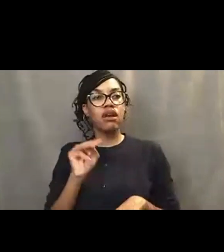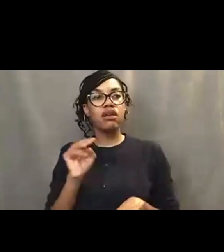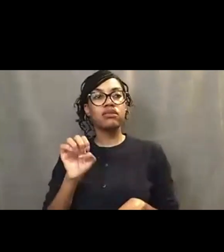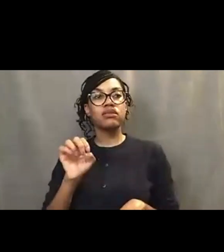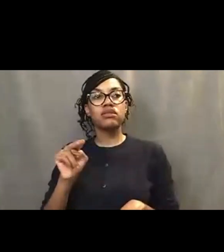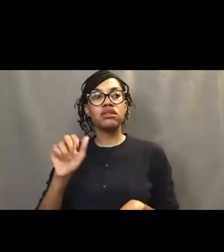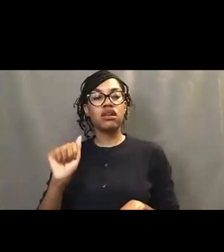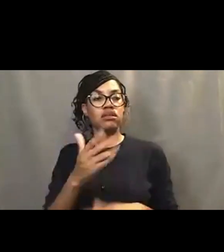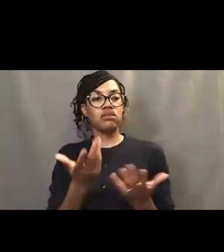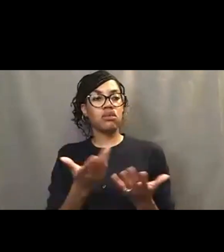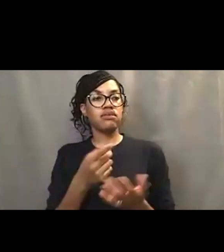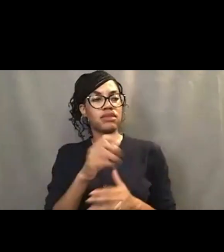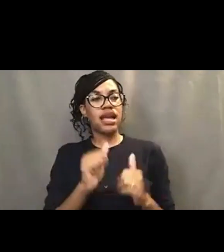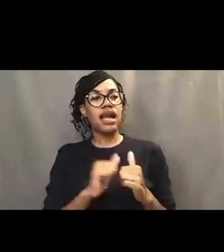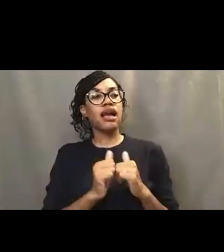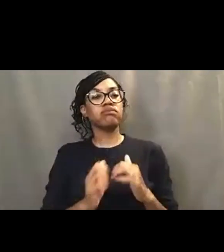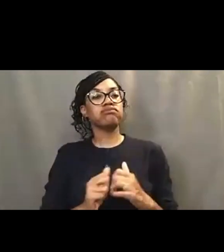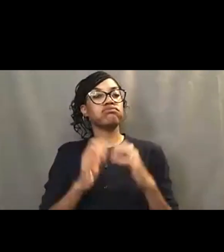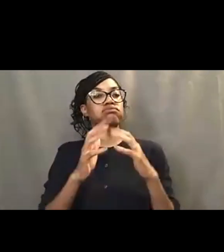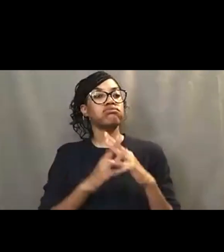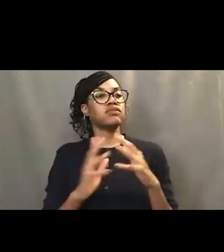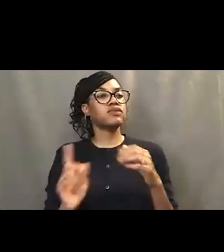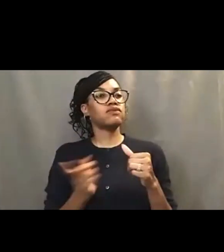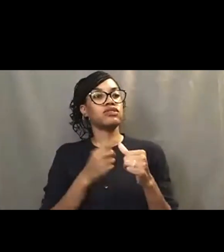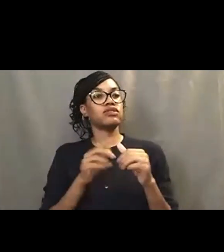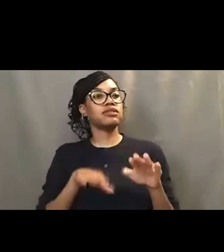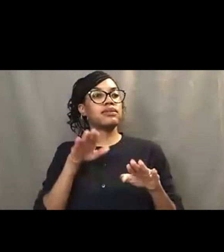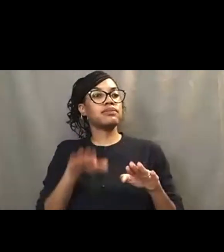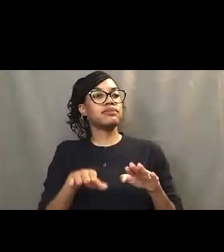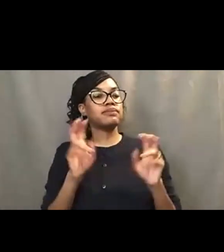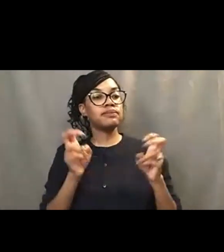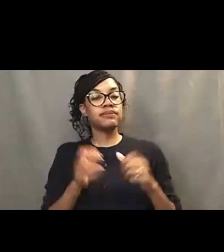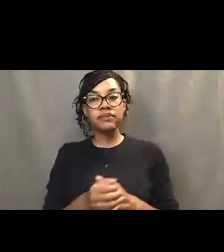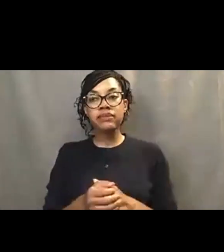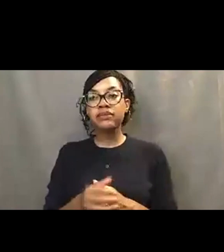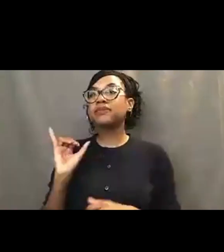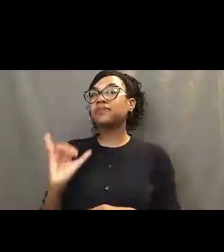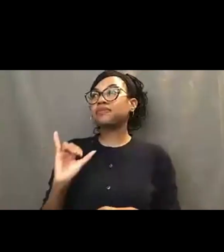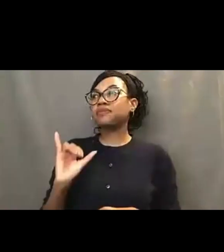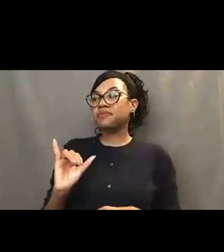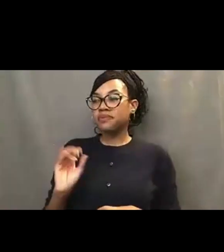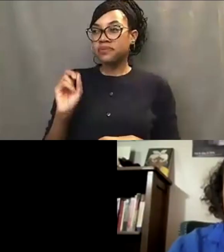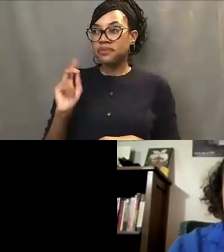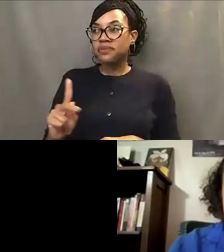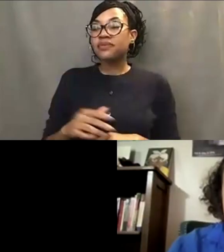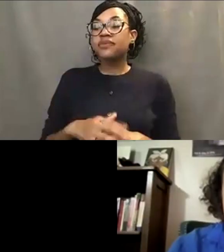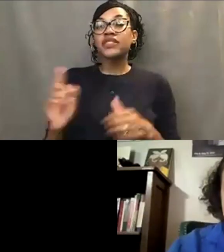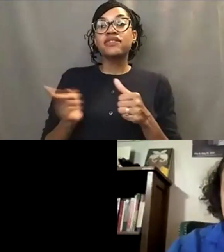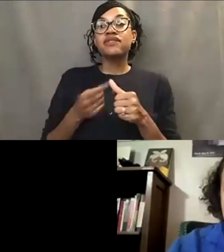So the first step was to look at